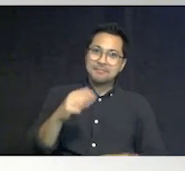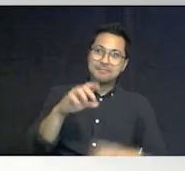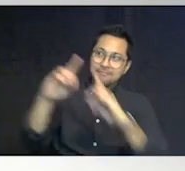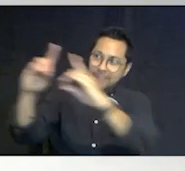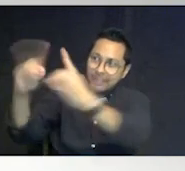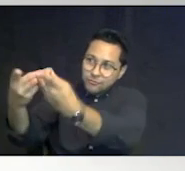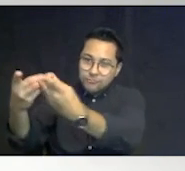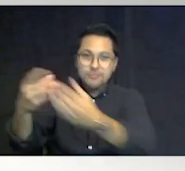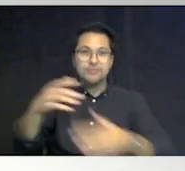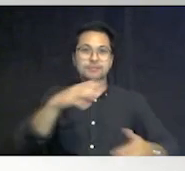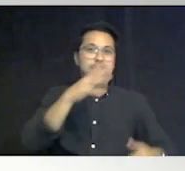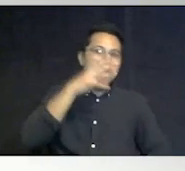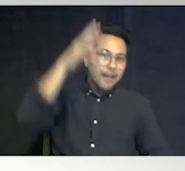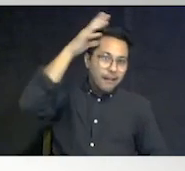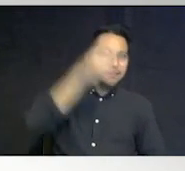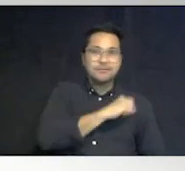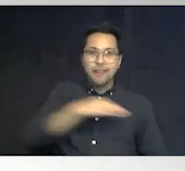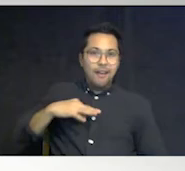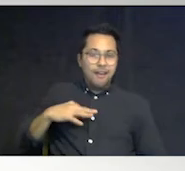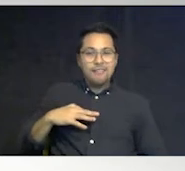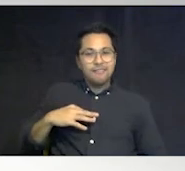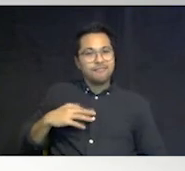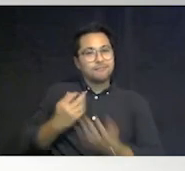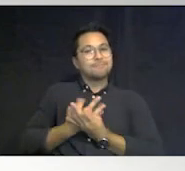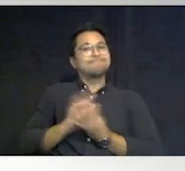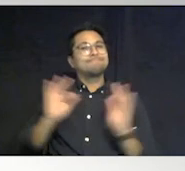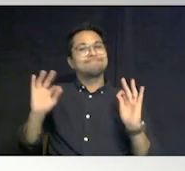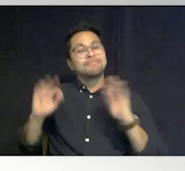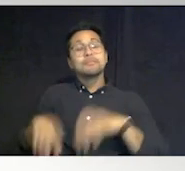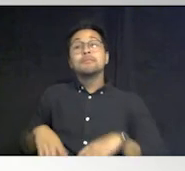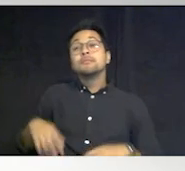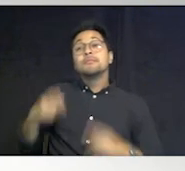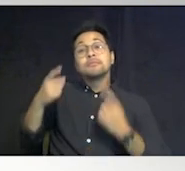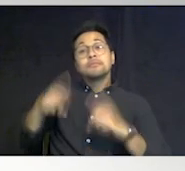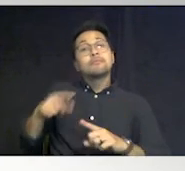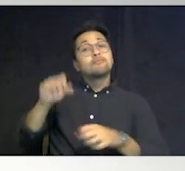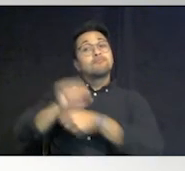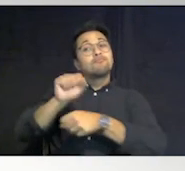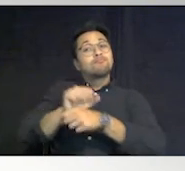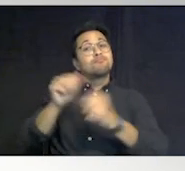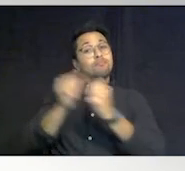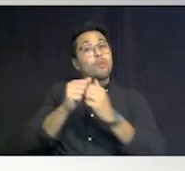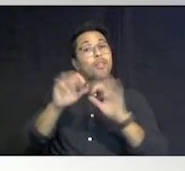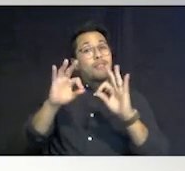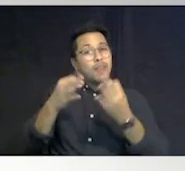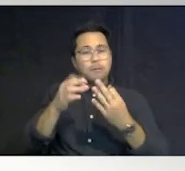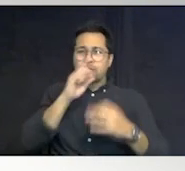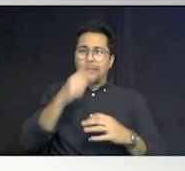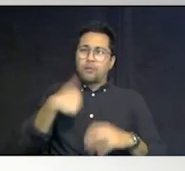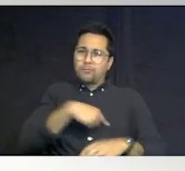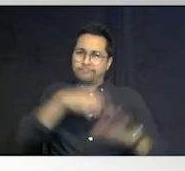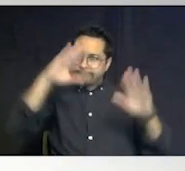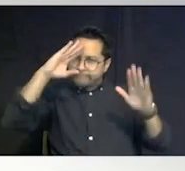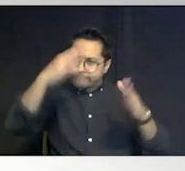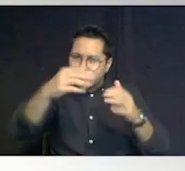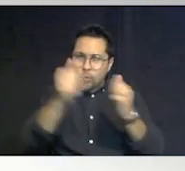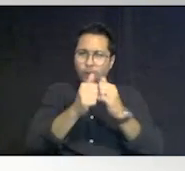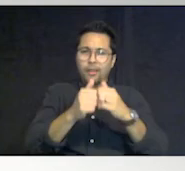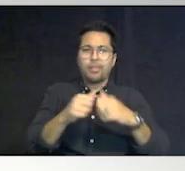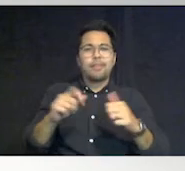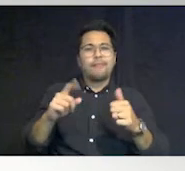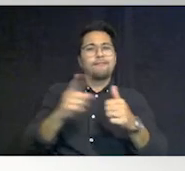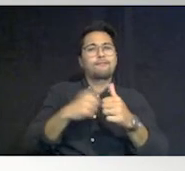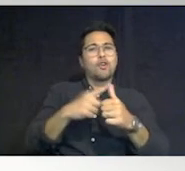parents. Everything we do is free of cost. When we work with families, we really hover in those first kind